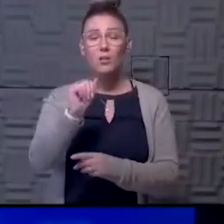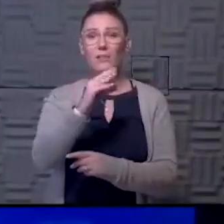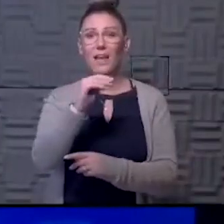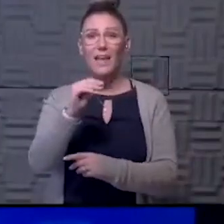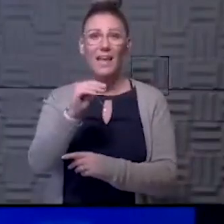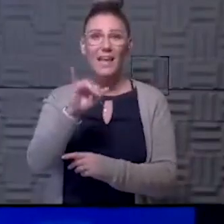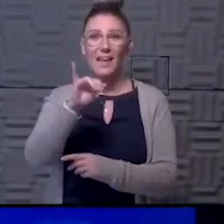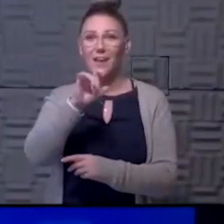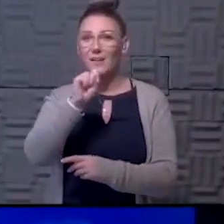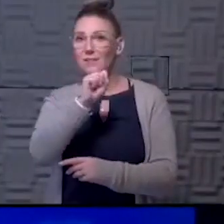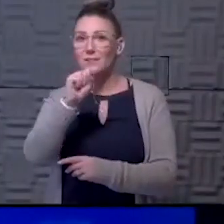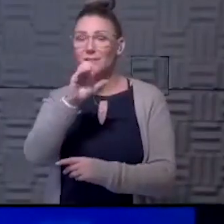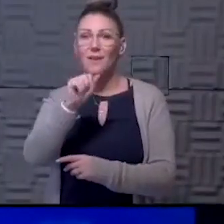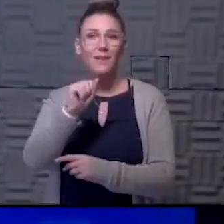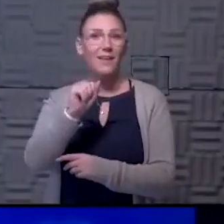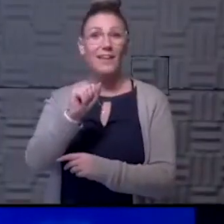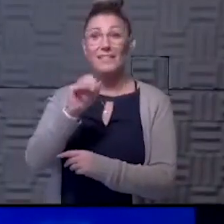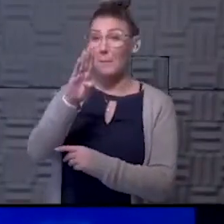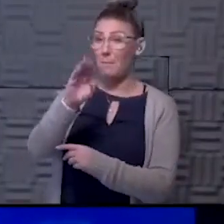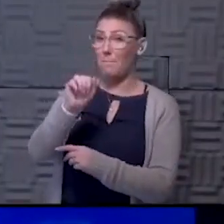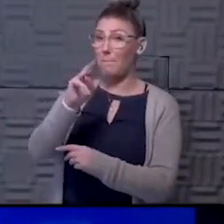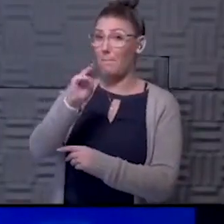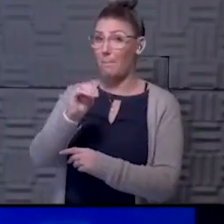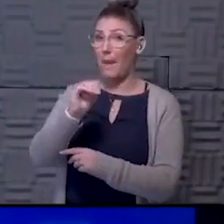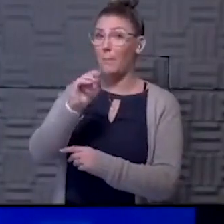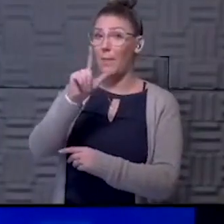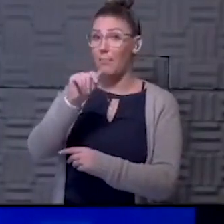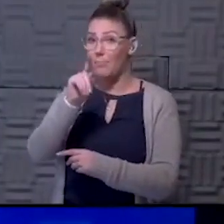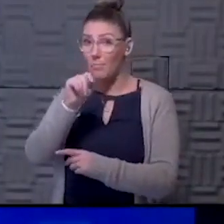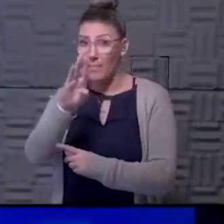Lam is being used as a prophylactic,